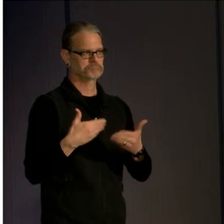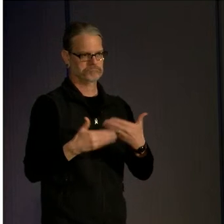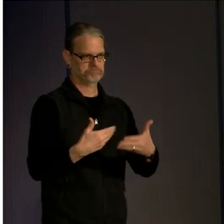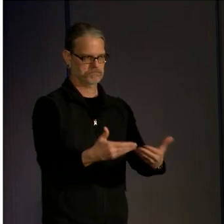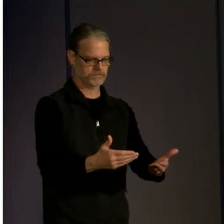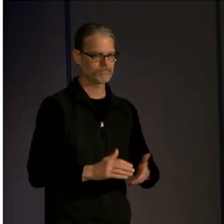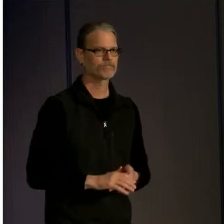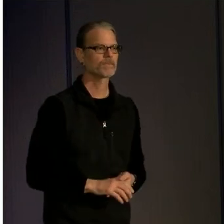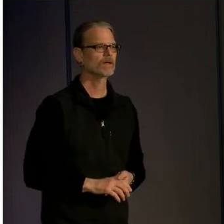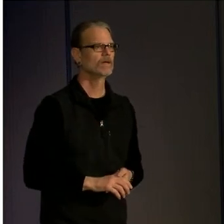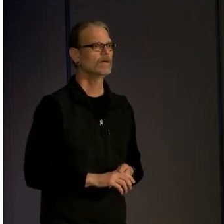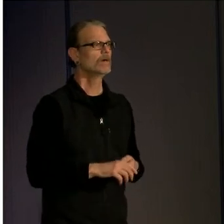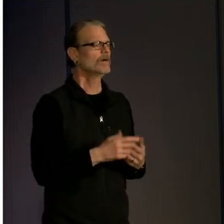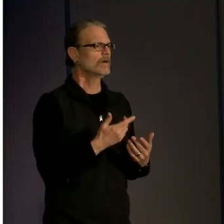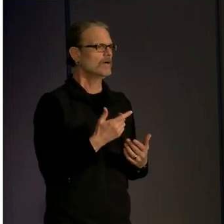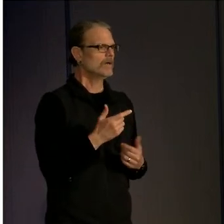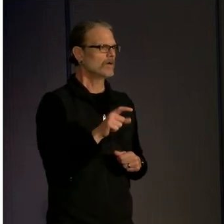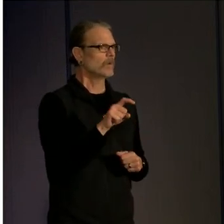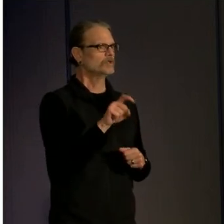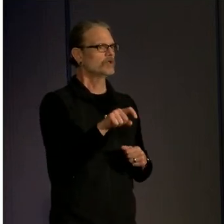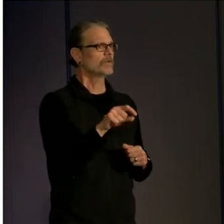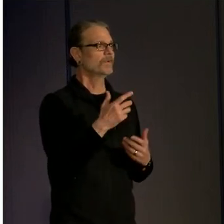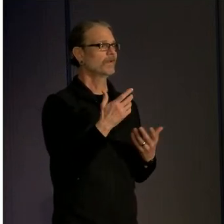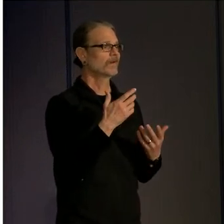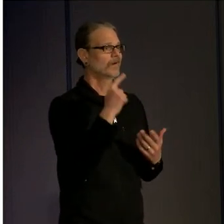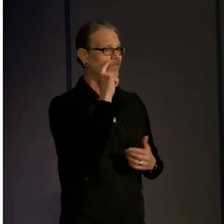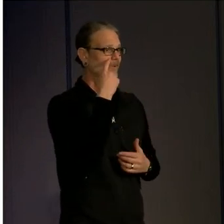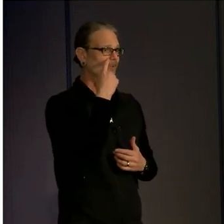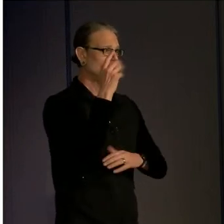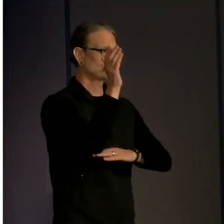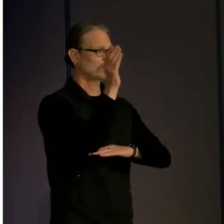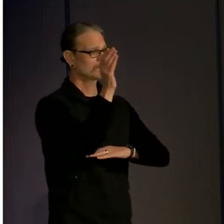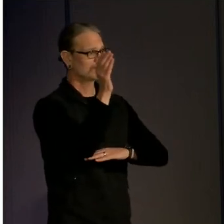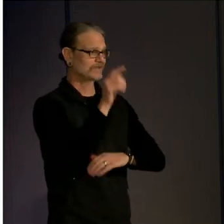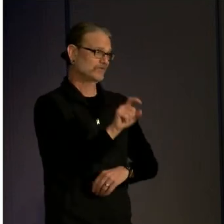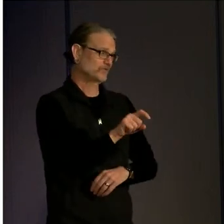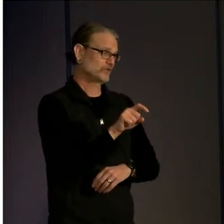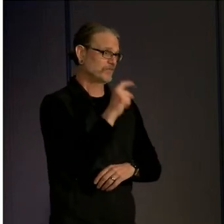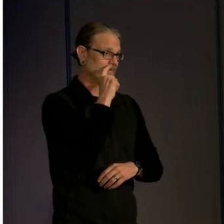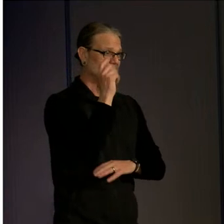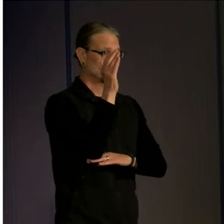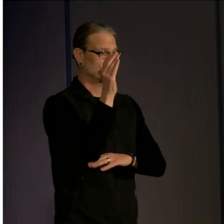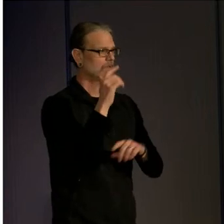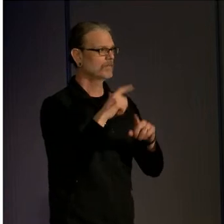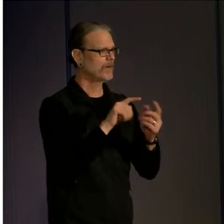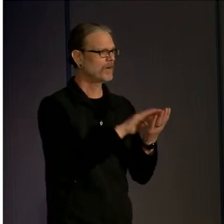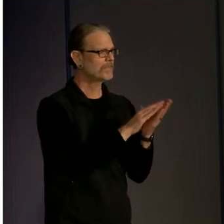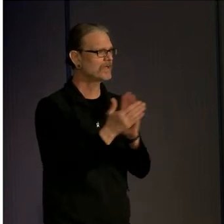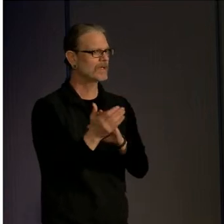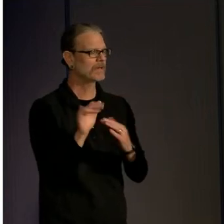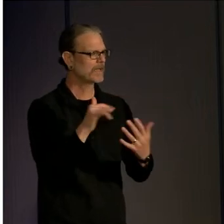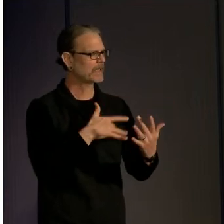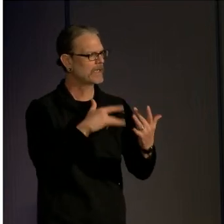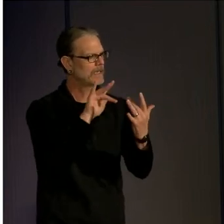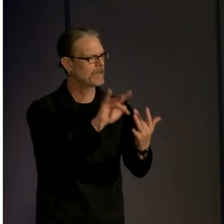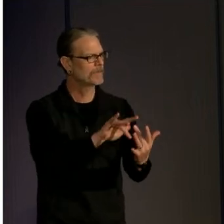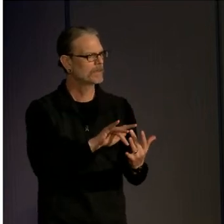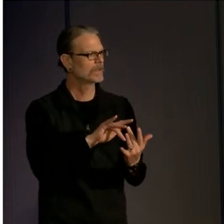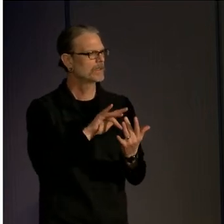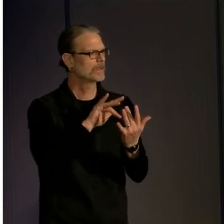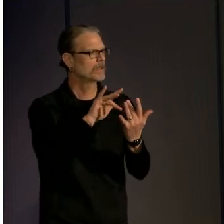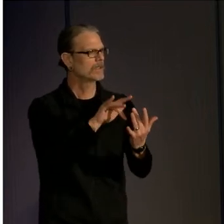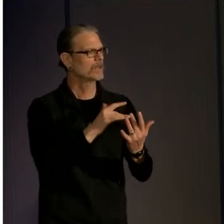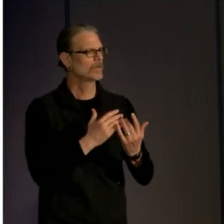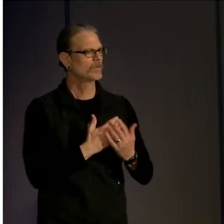what should have been a rather dry presentation was this deep empathy session to understand what it means to